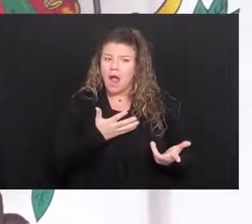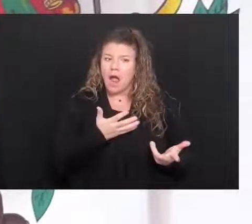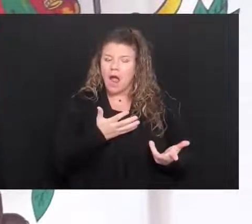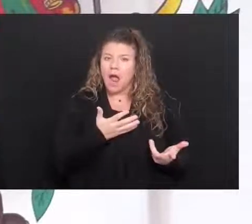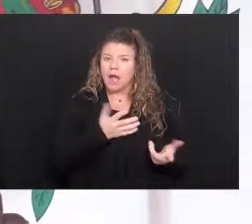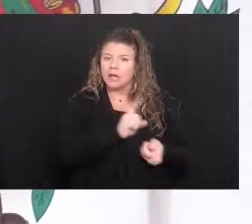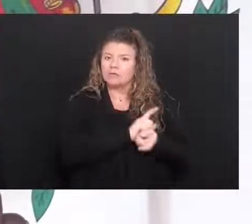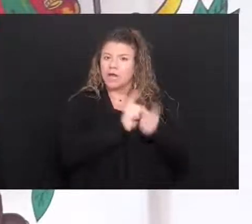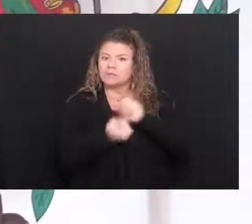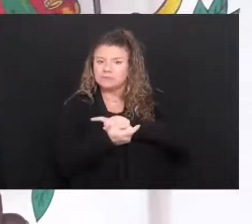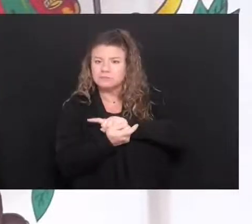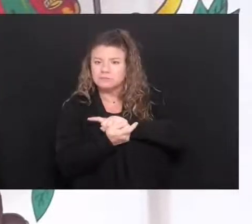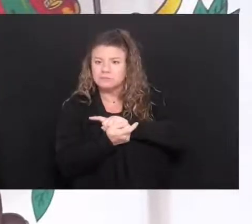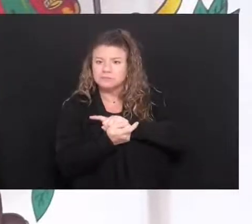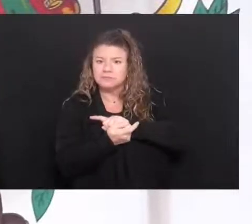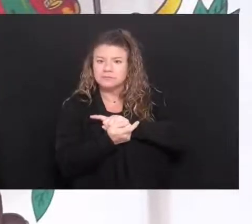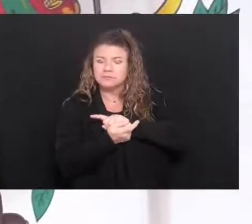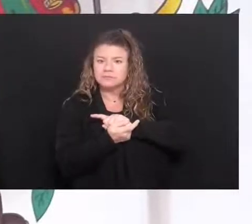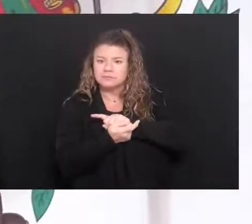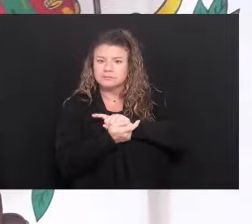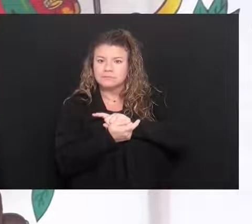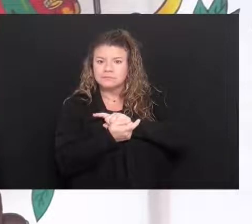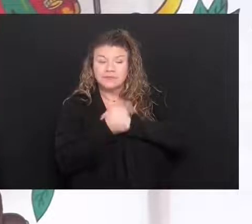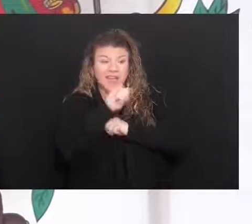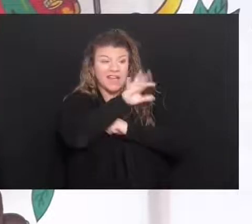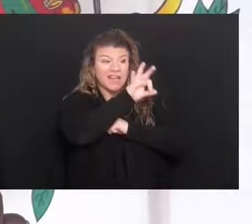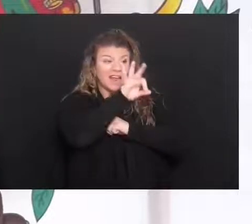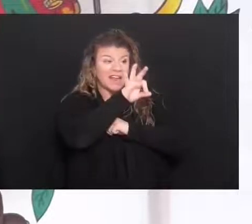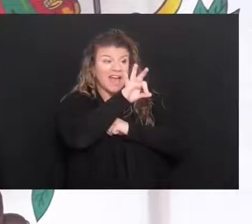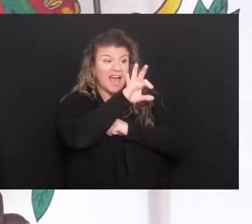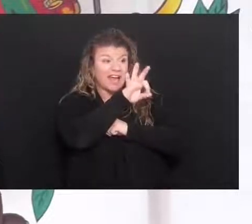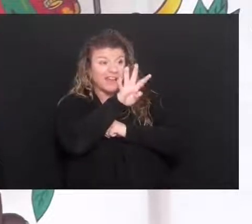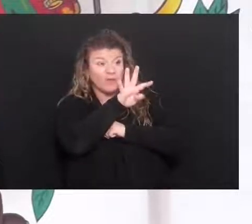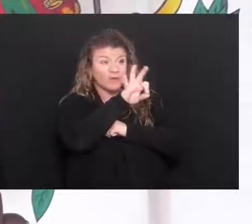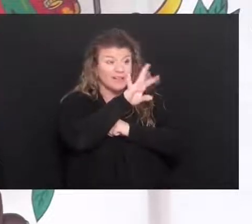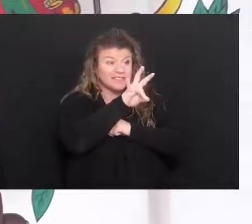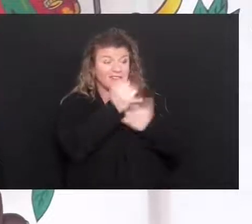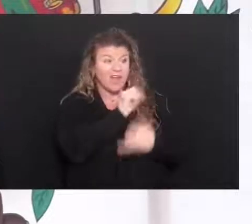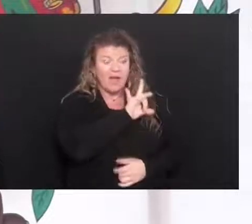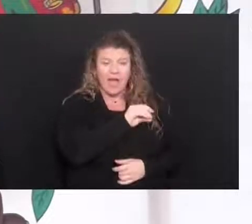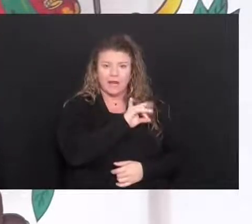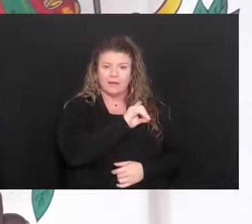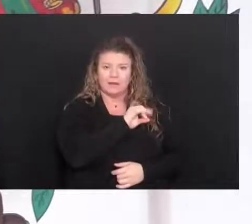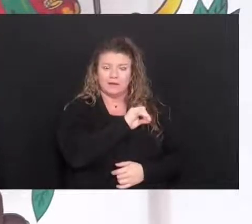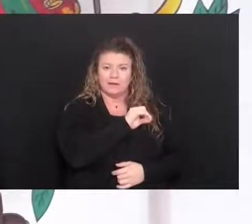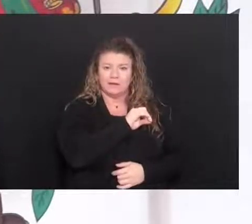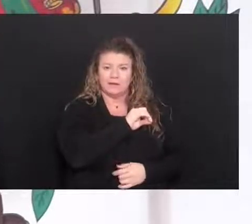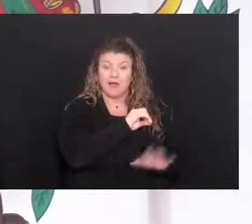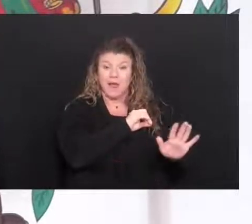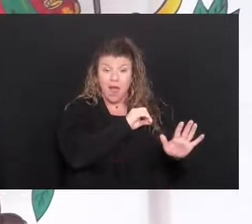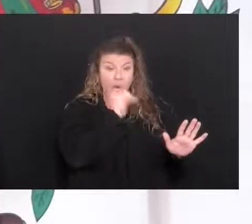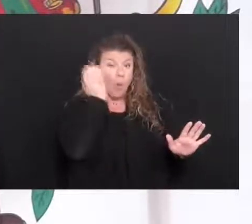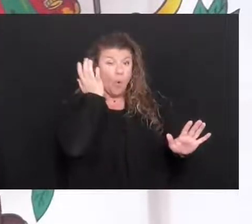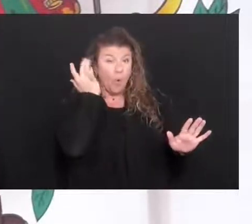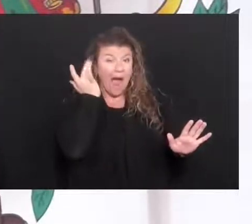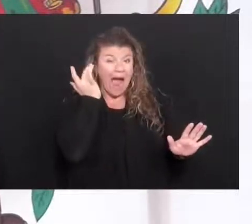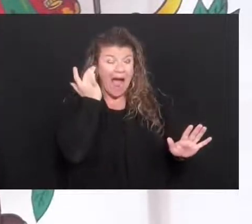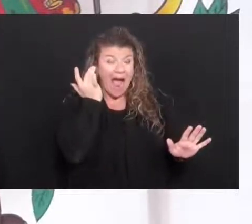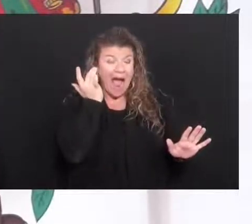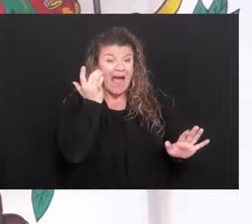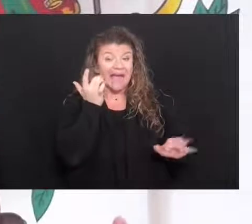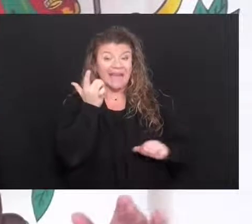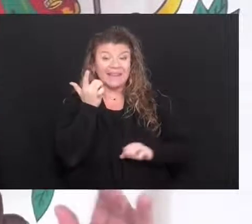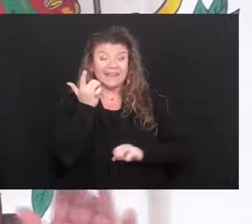awakened to the fact that it was down in the 80s. And the reason for that is we had the vaccine